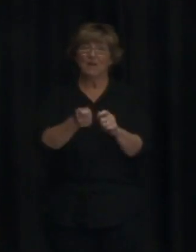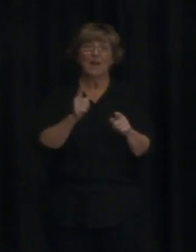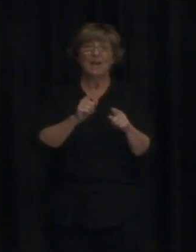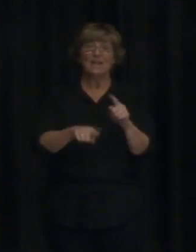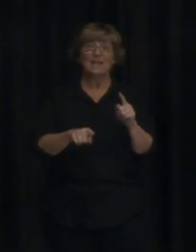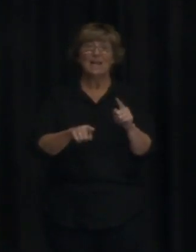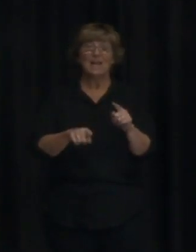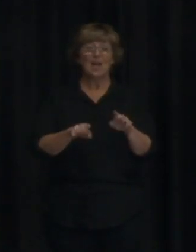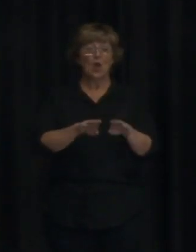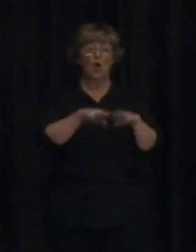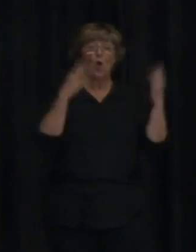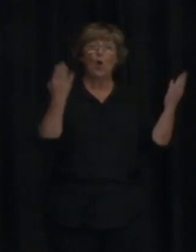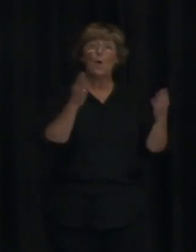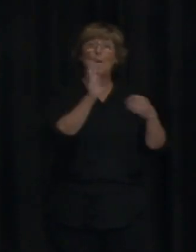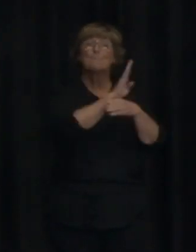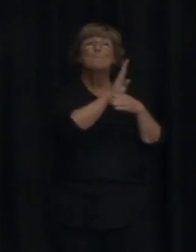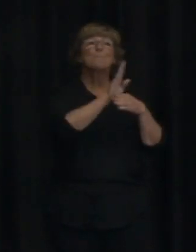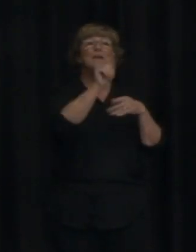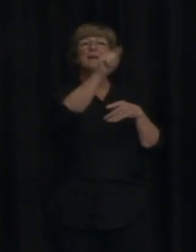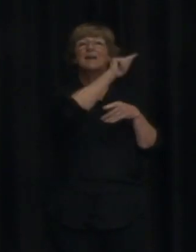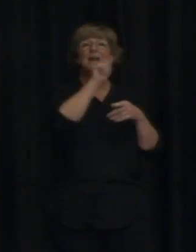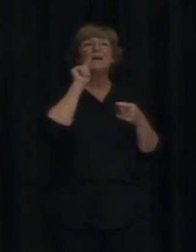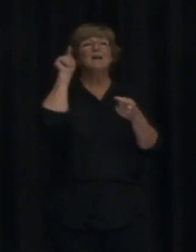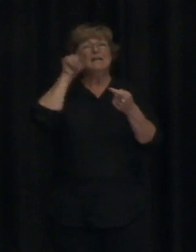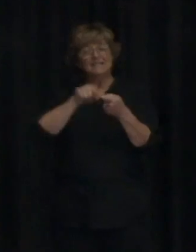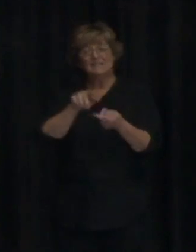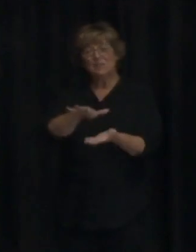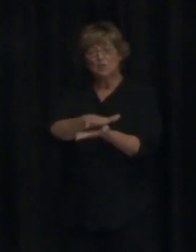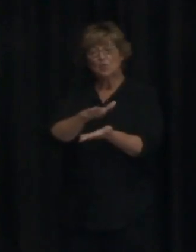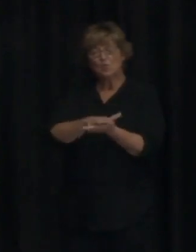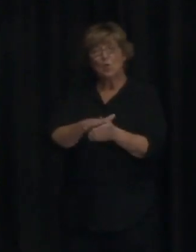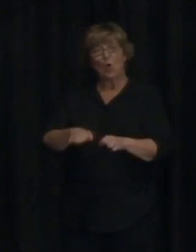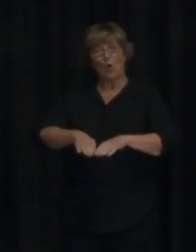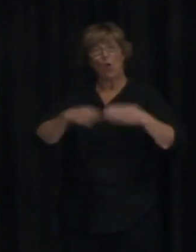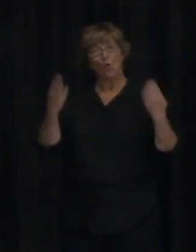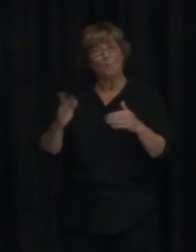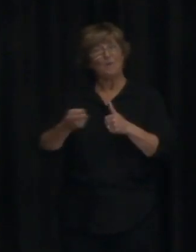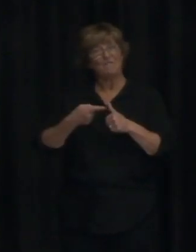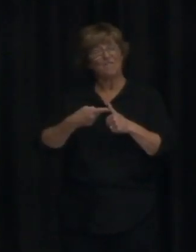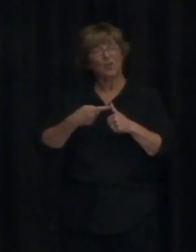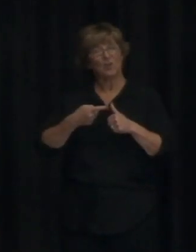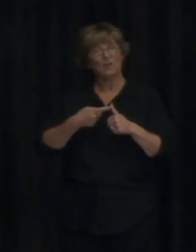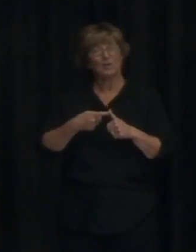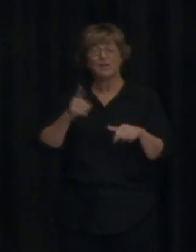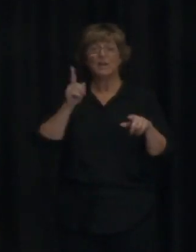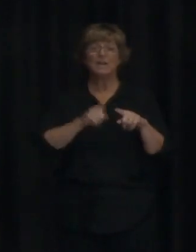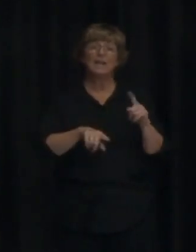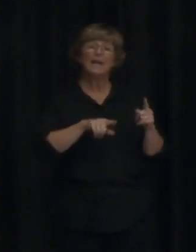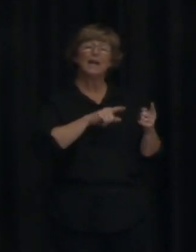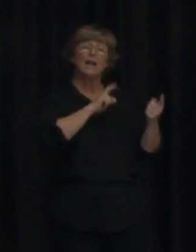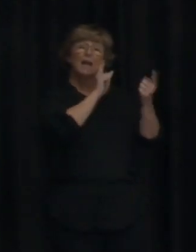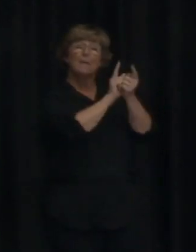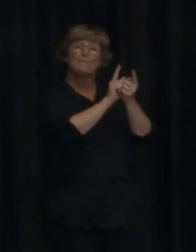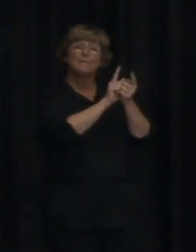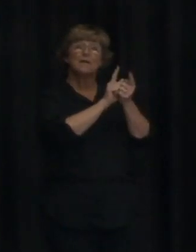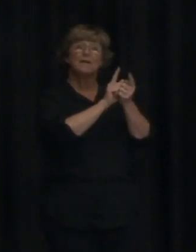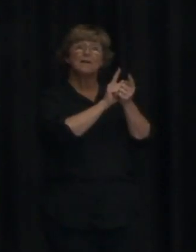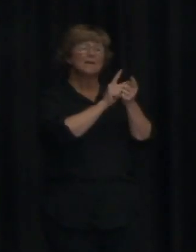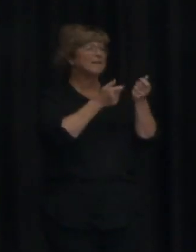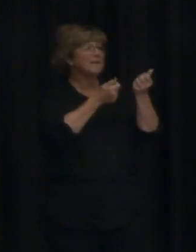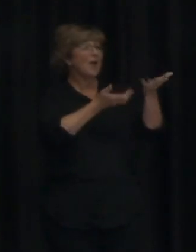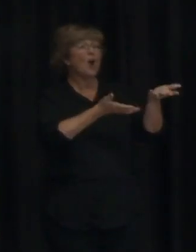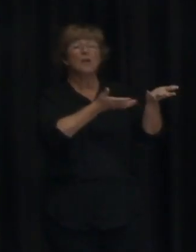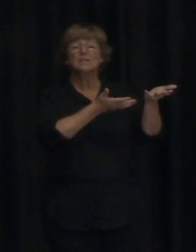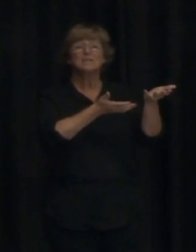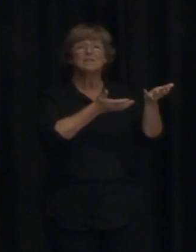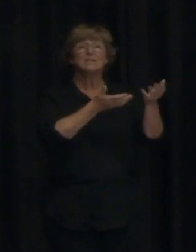reopen your economy unless you get your schools reopened for in-person instruction. You can't meet the cause that should unite every one